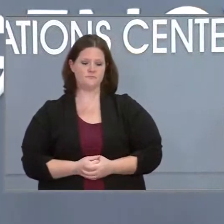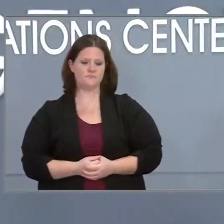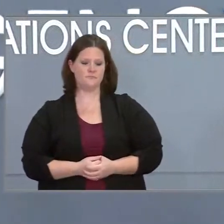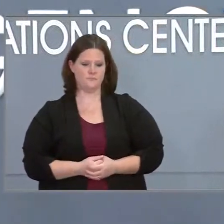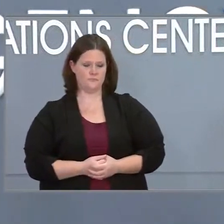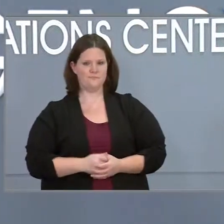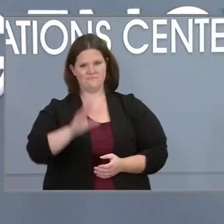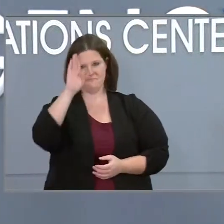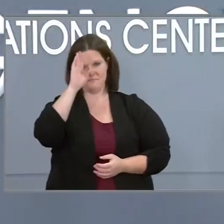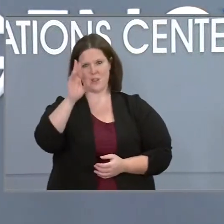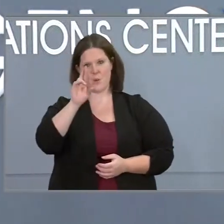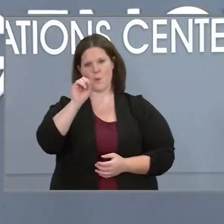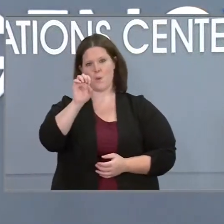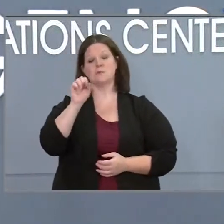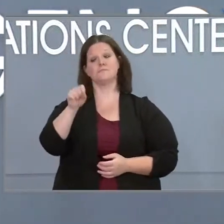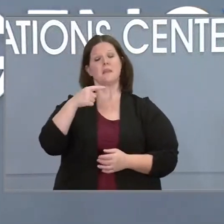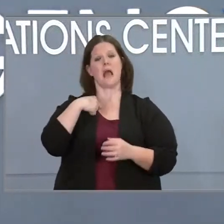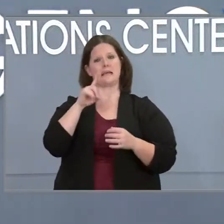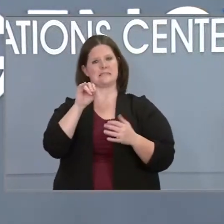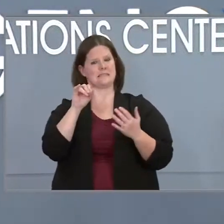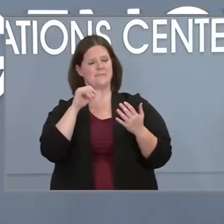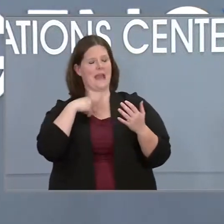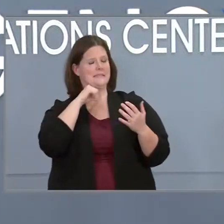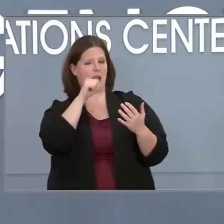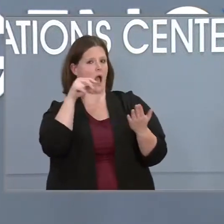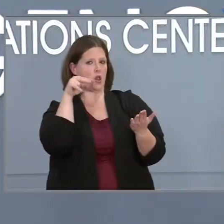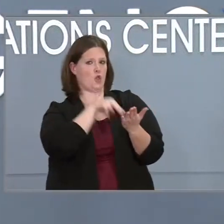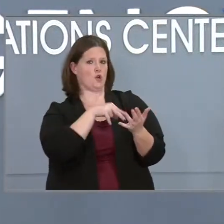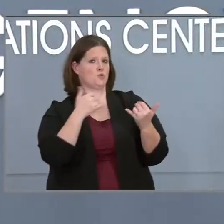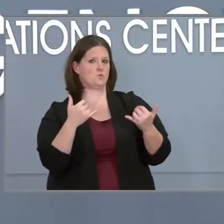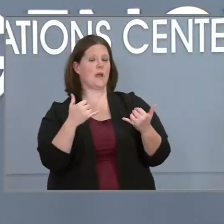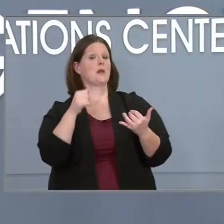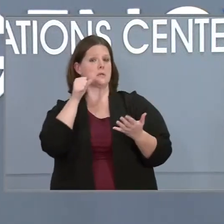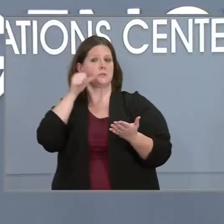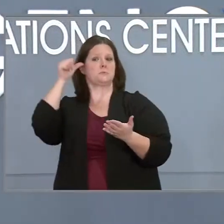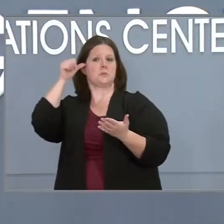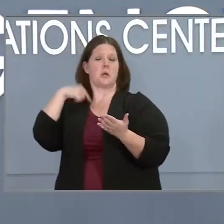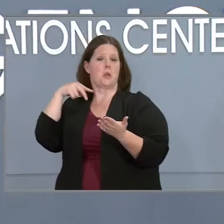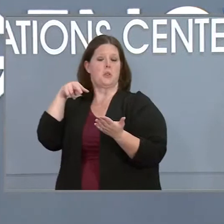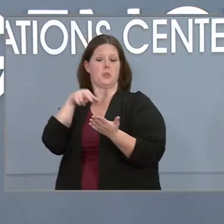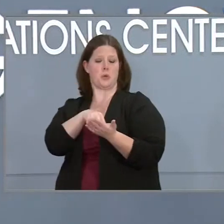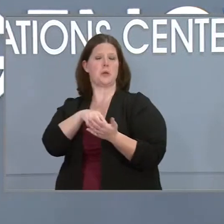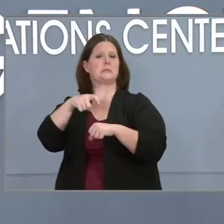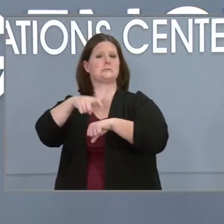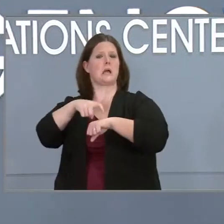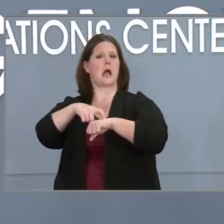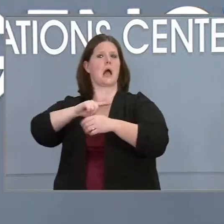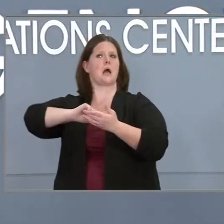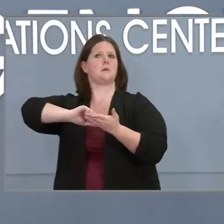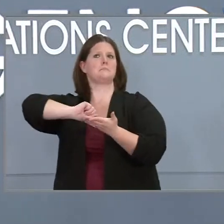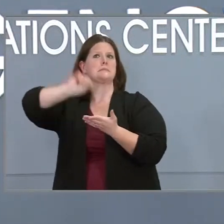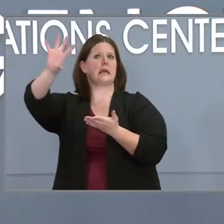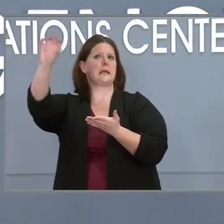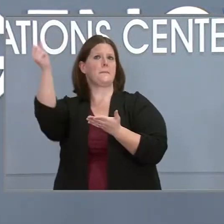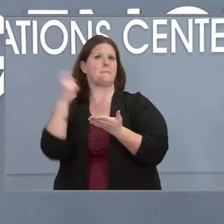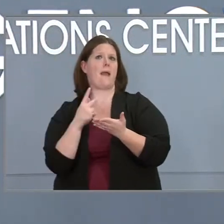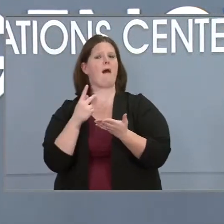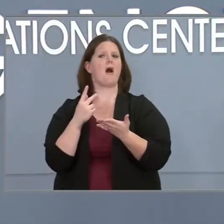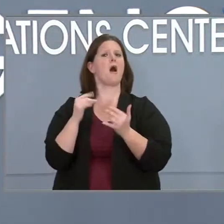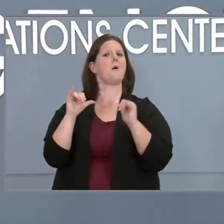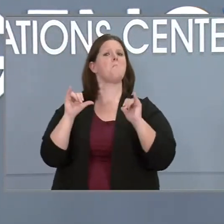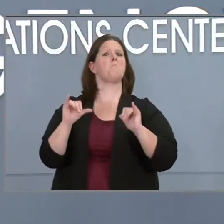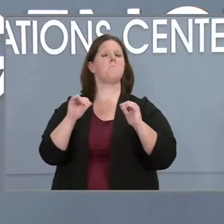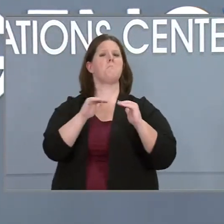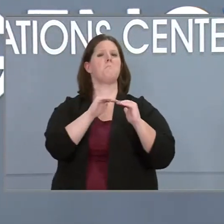Hi, Rose. You know, I didn't look at that data today, but when I looked at it yesterday, our turnaround testing times have really